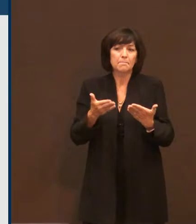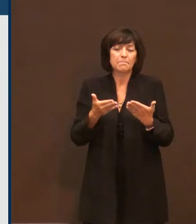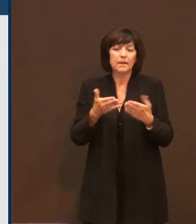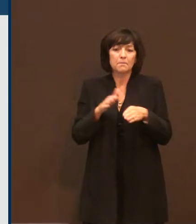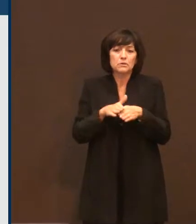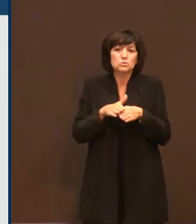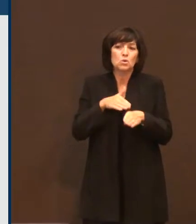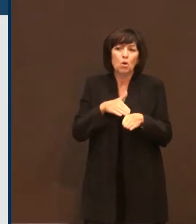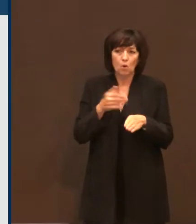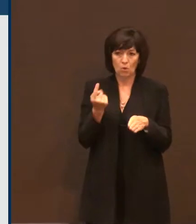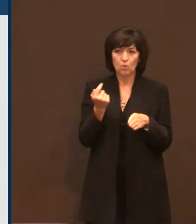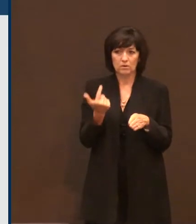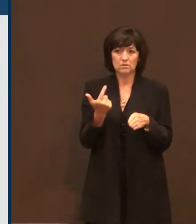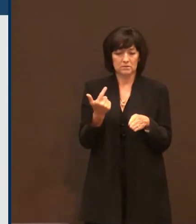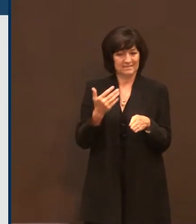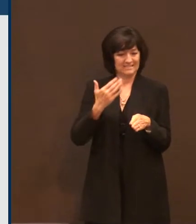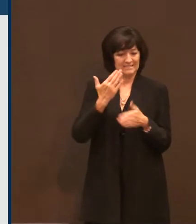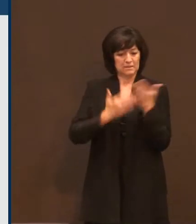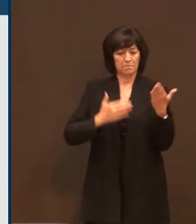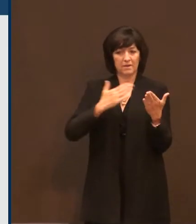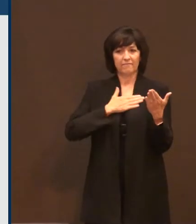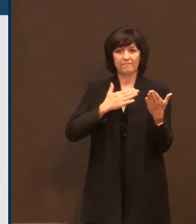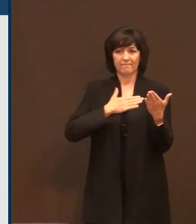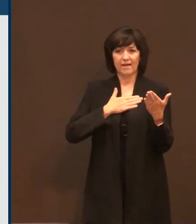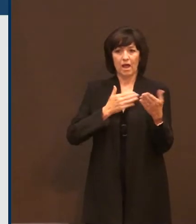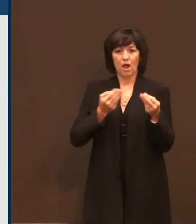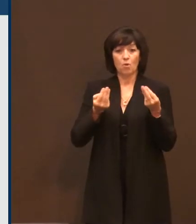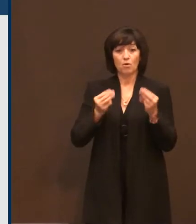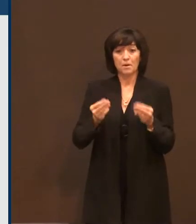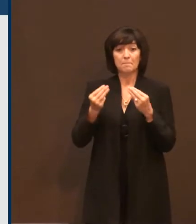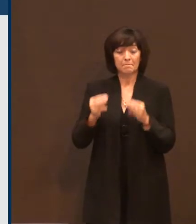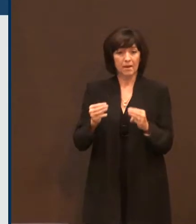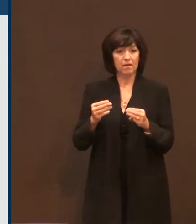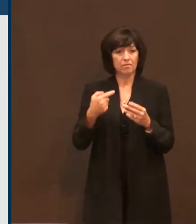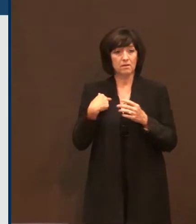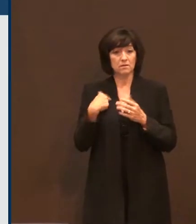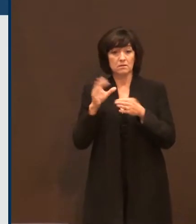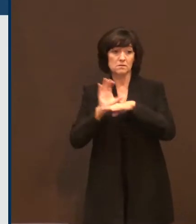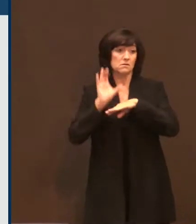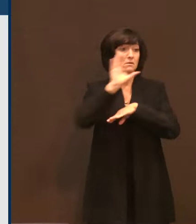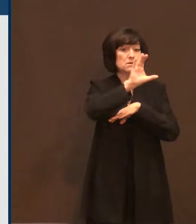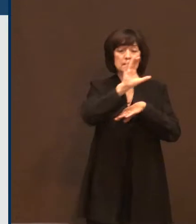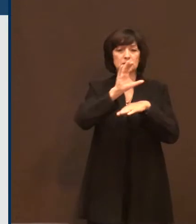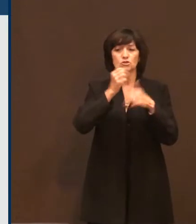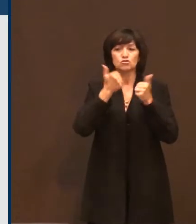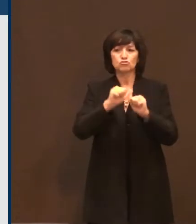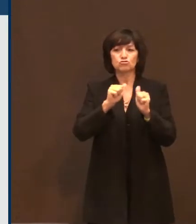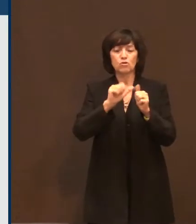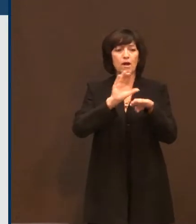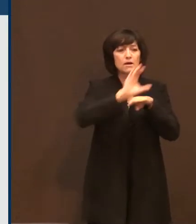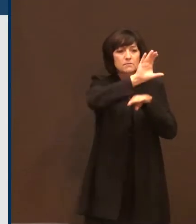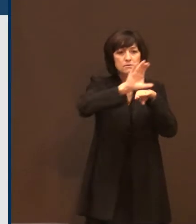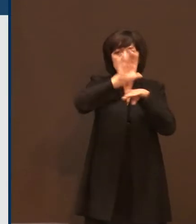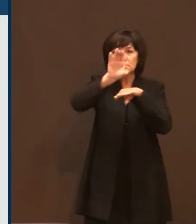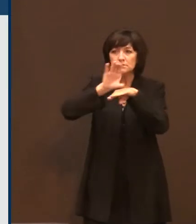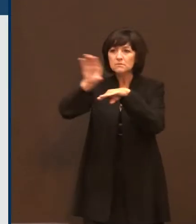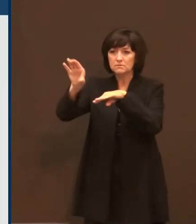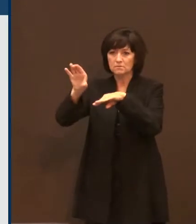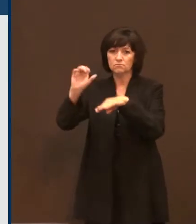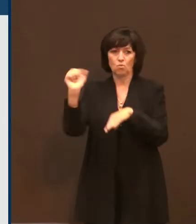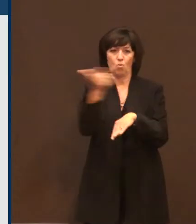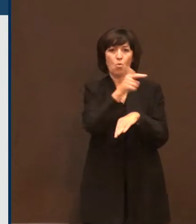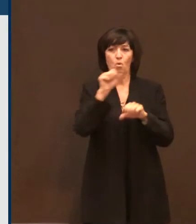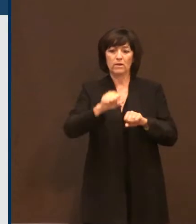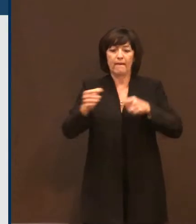the methods we use and the labs we use to make sure we don't put too much burden on any one source. Yes, so there has been